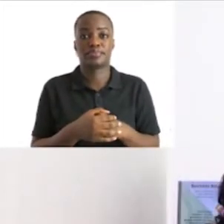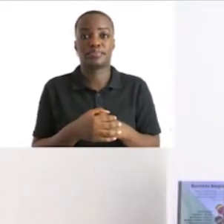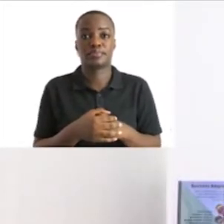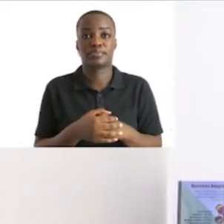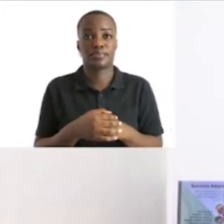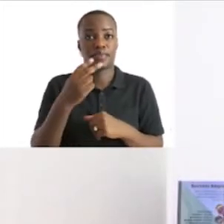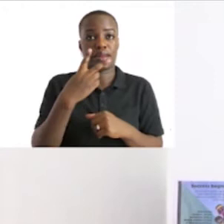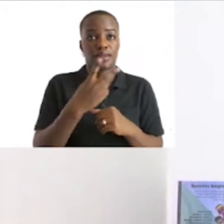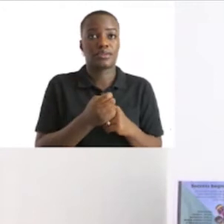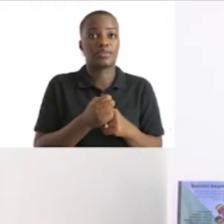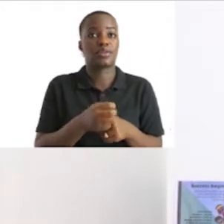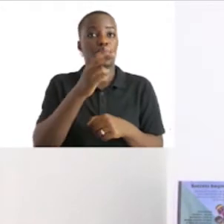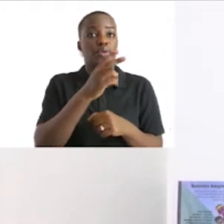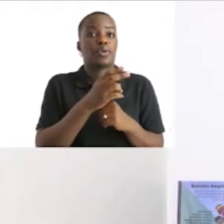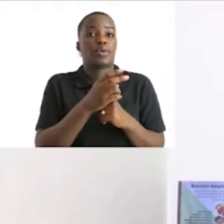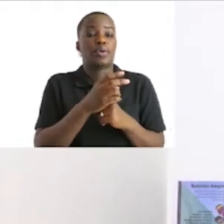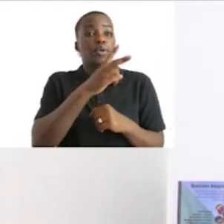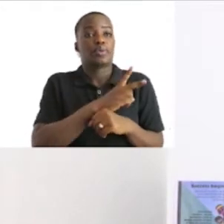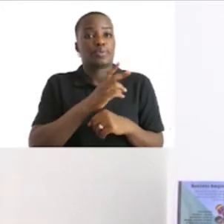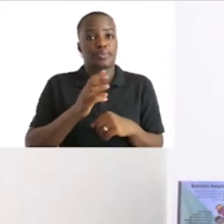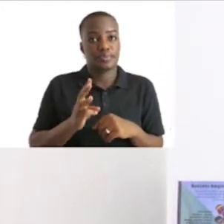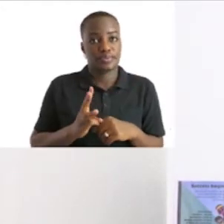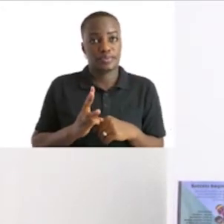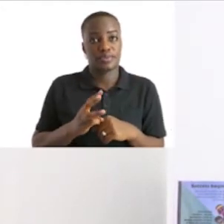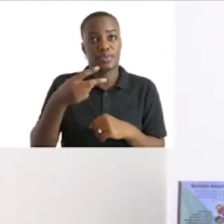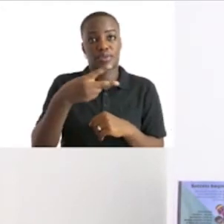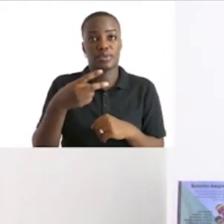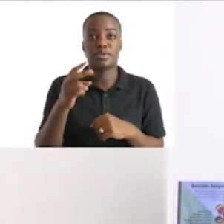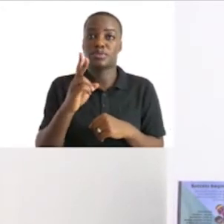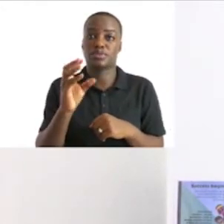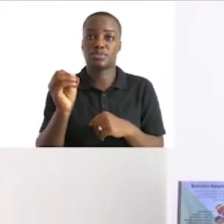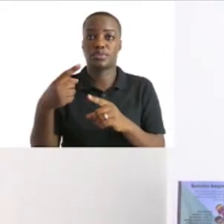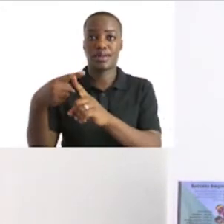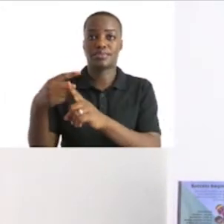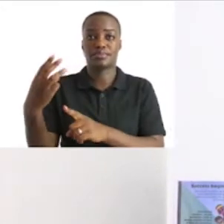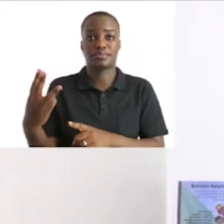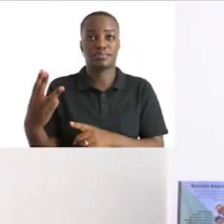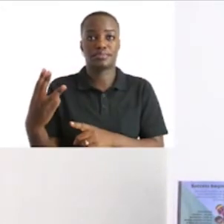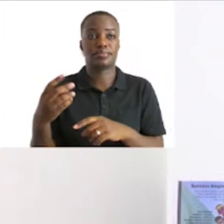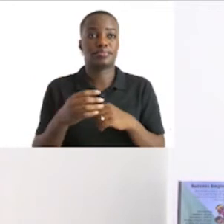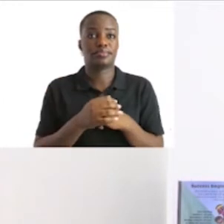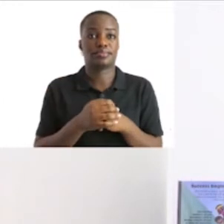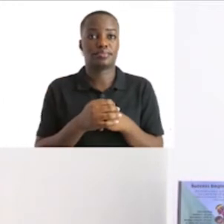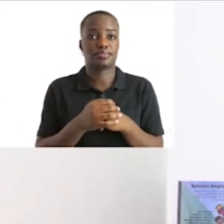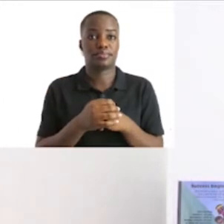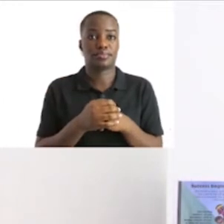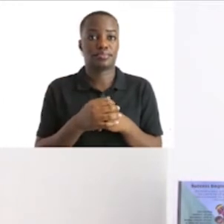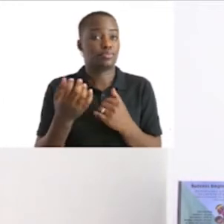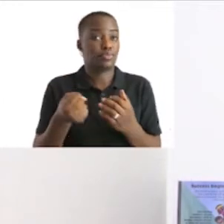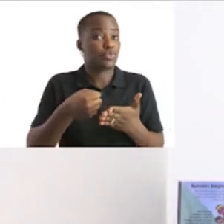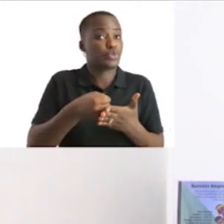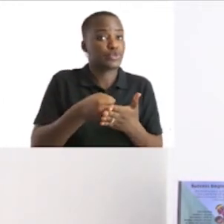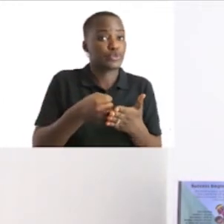You can see I have the same sum. 23 equals 20 plus 3. And we are going to try